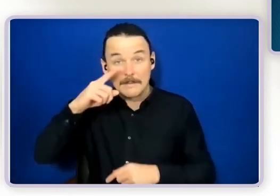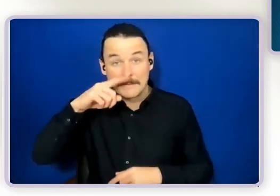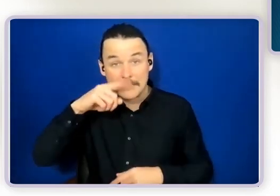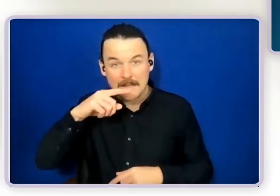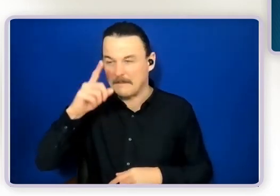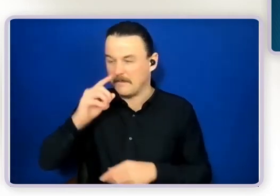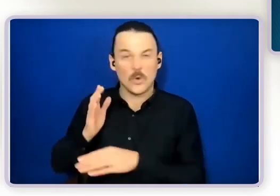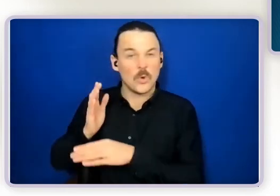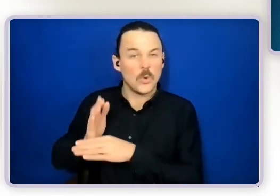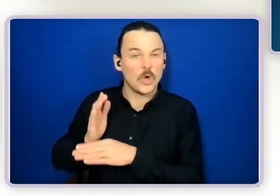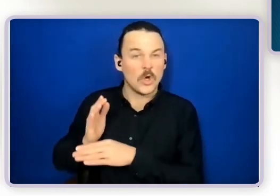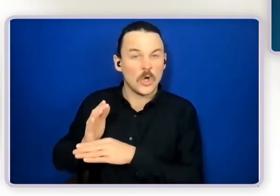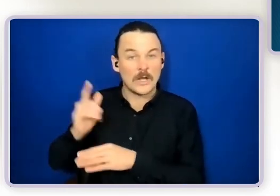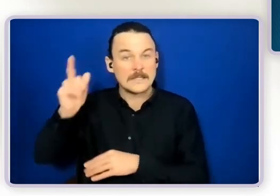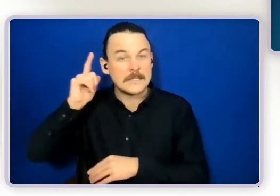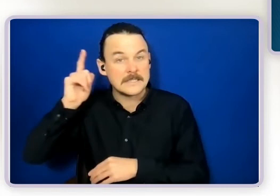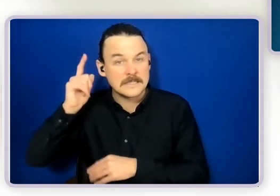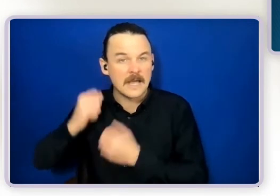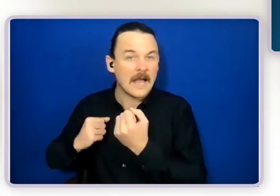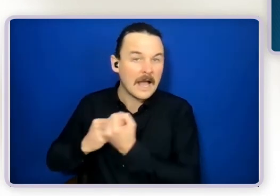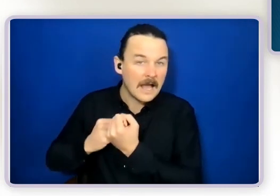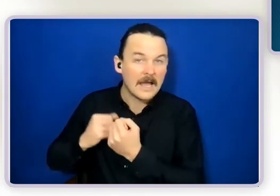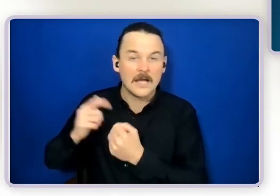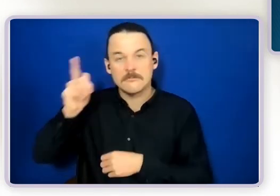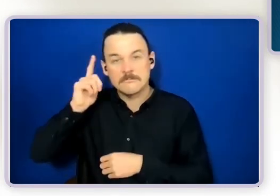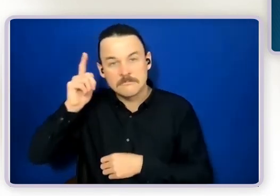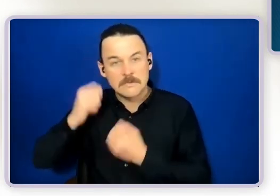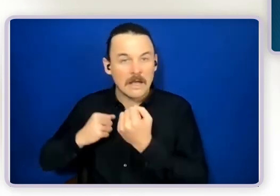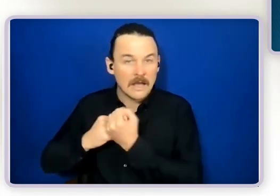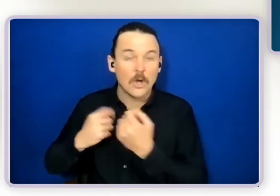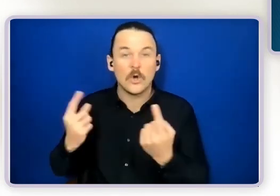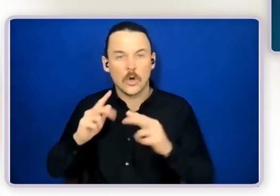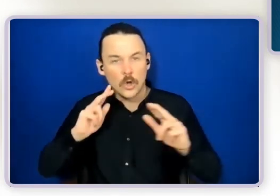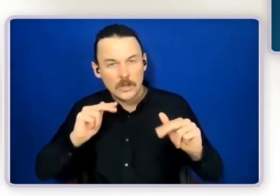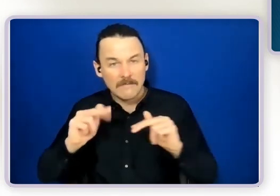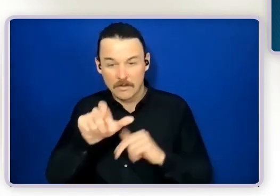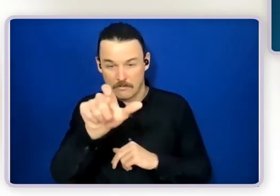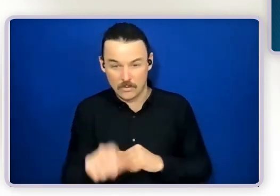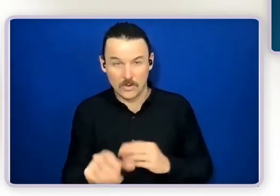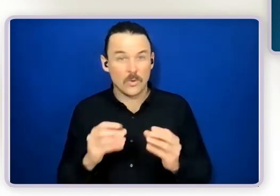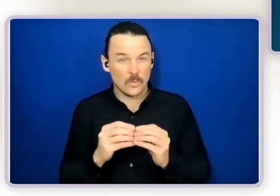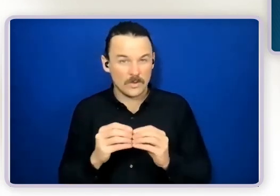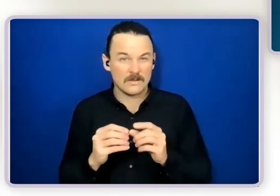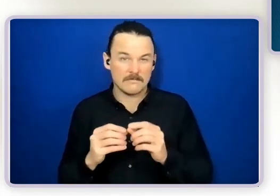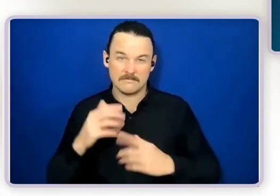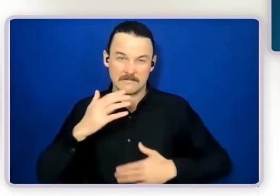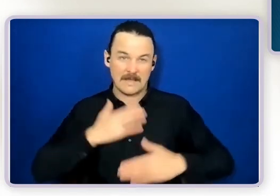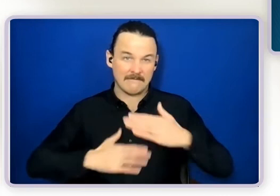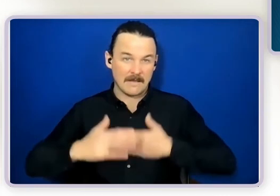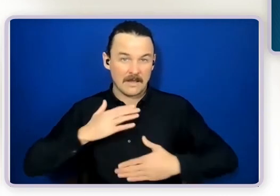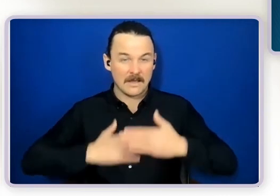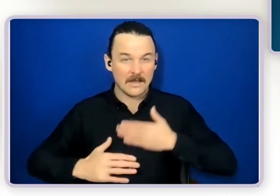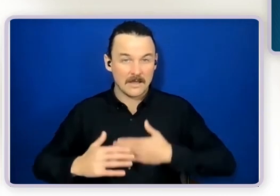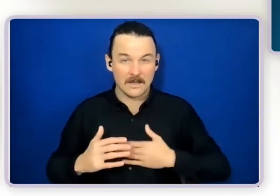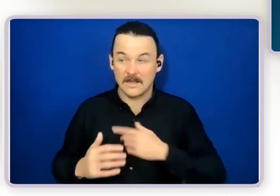and aides. When you've got your expert coming in, they've got to train all of these people who are working with the person with a